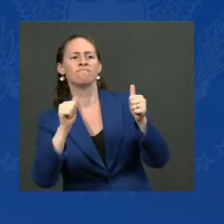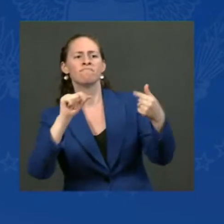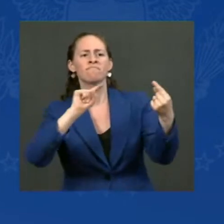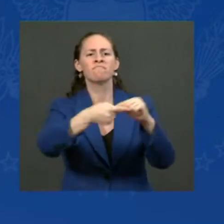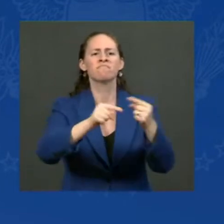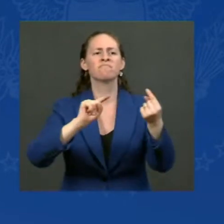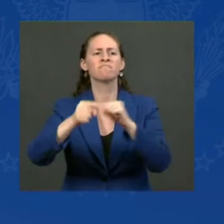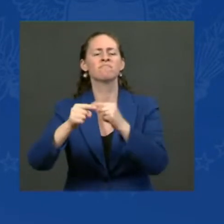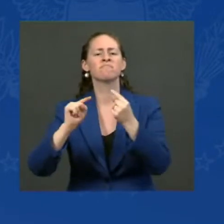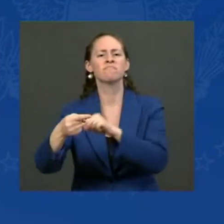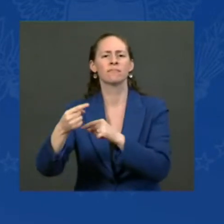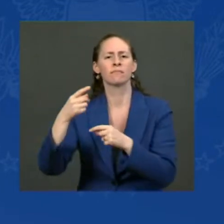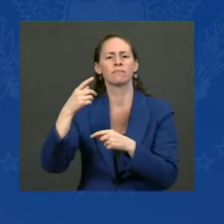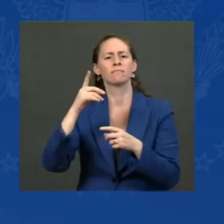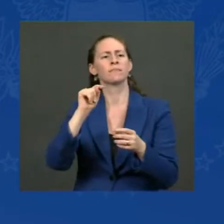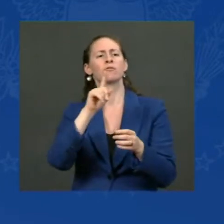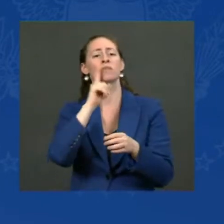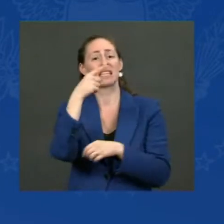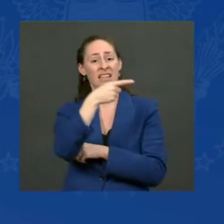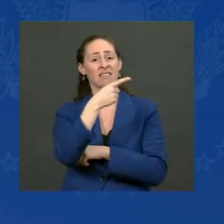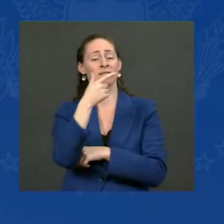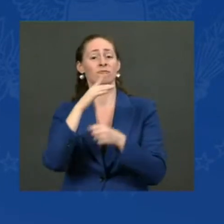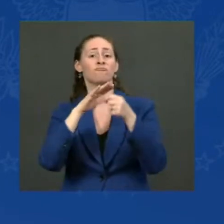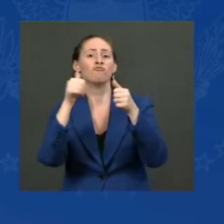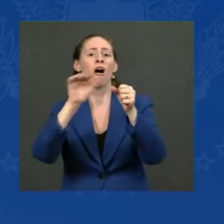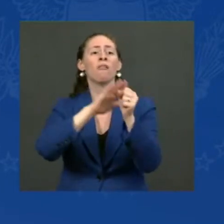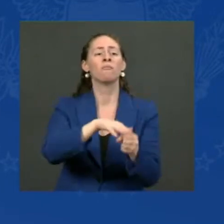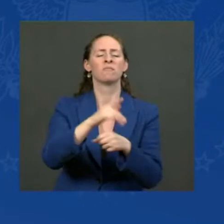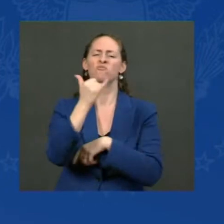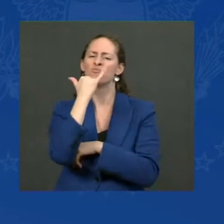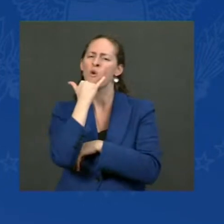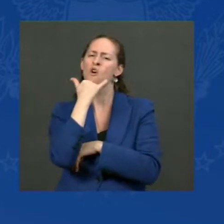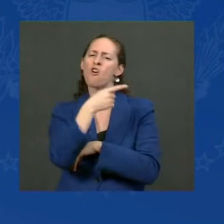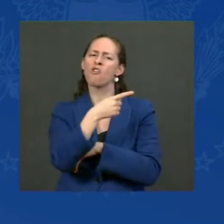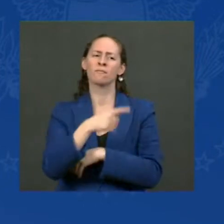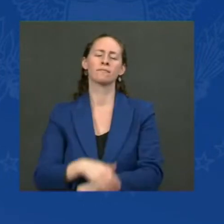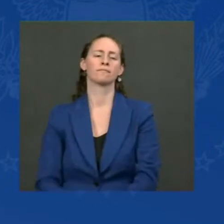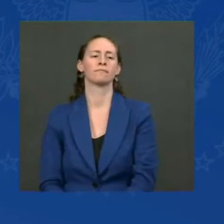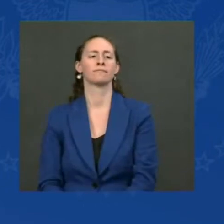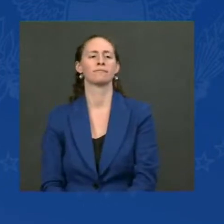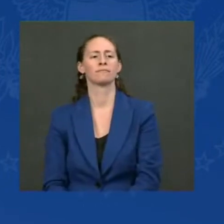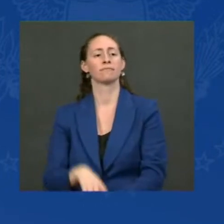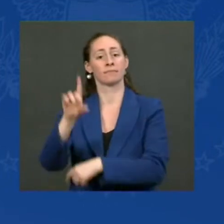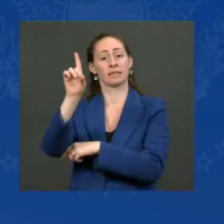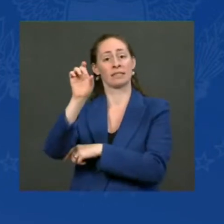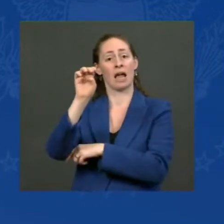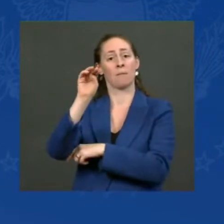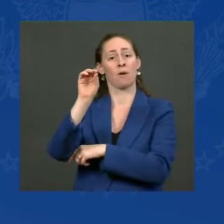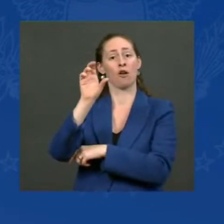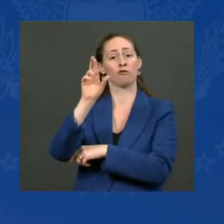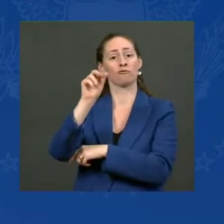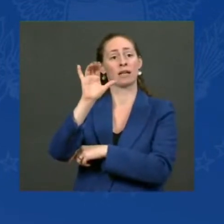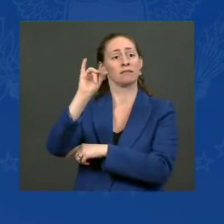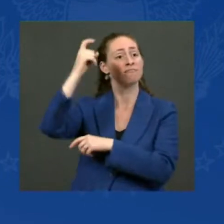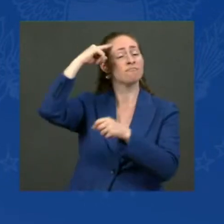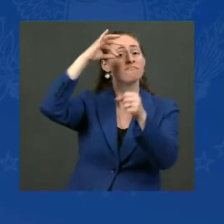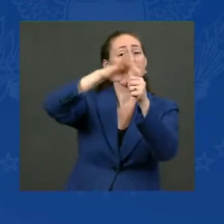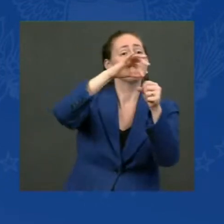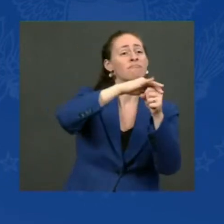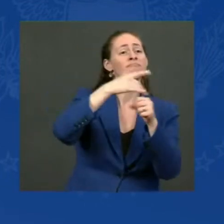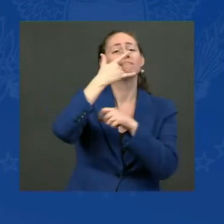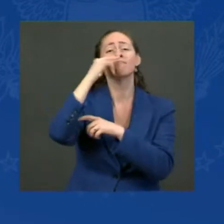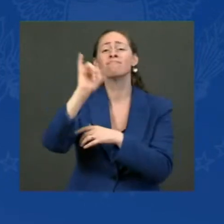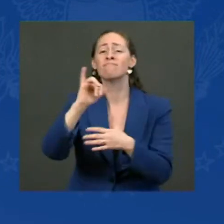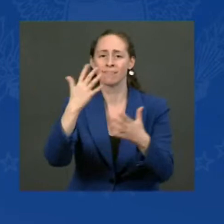wrong. The truth is, the democratic world is everywhere. It lives in the